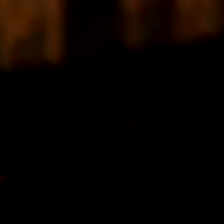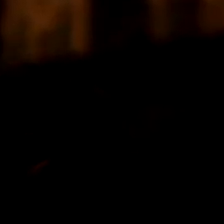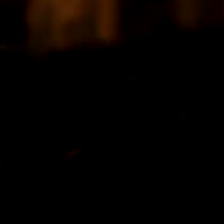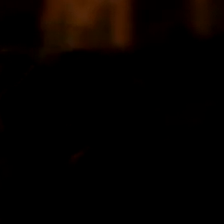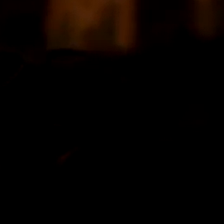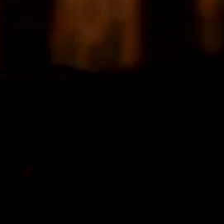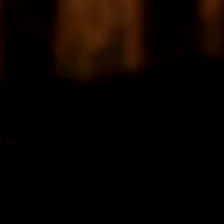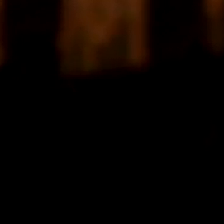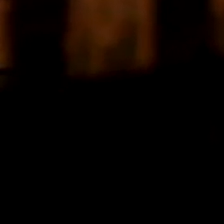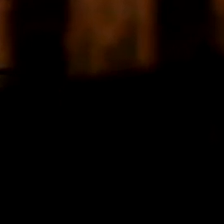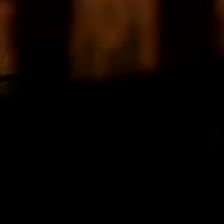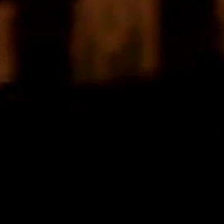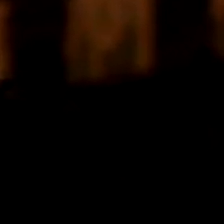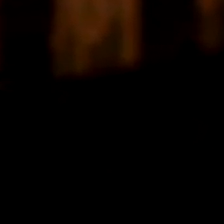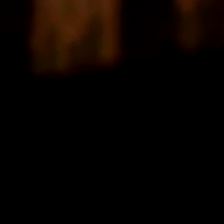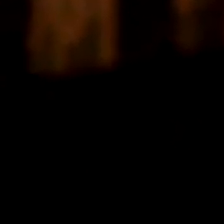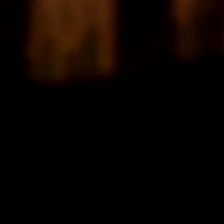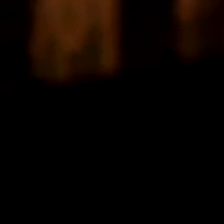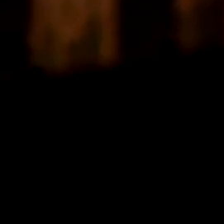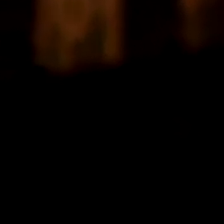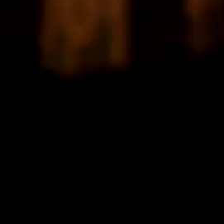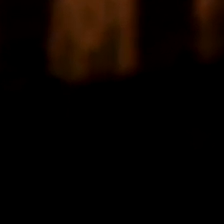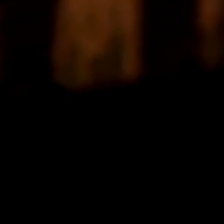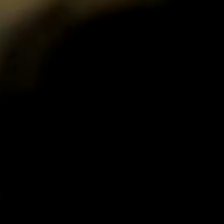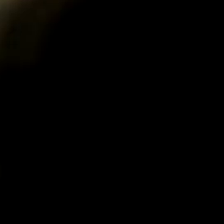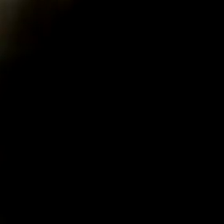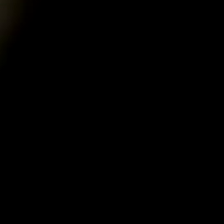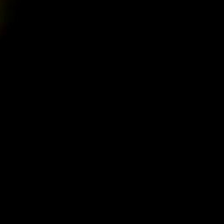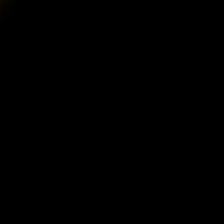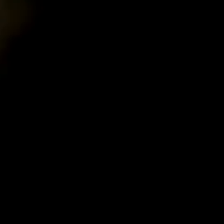Because I don't understand.